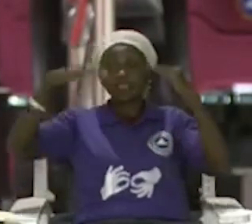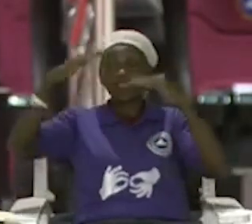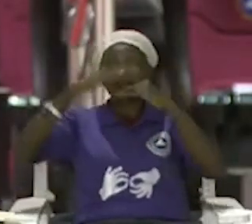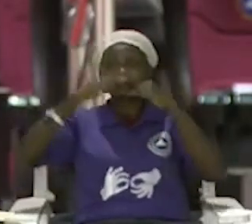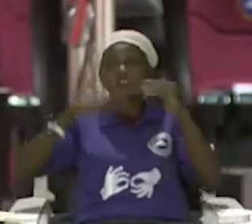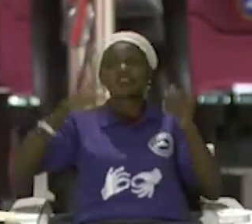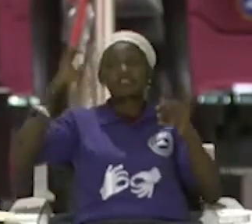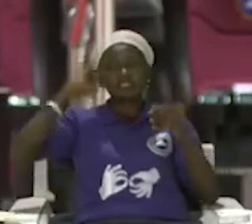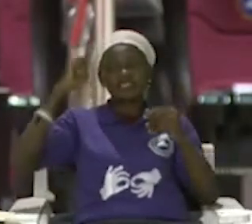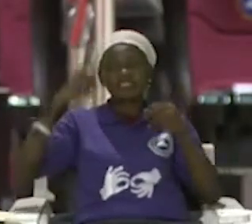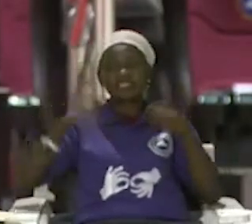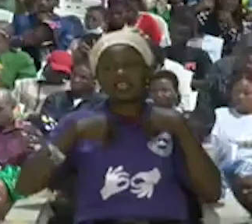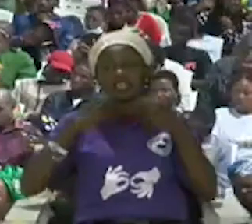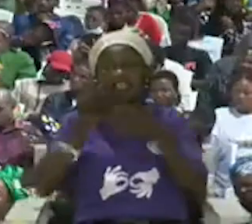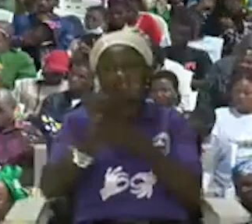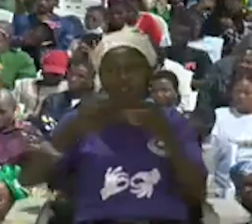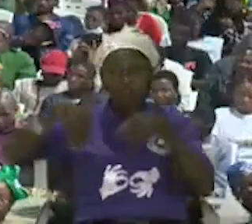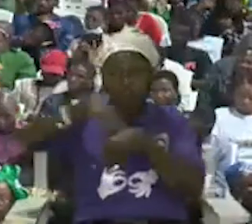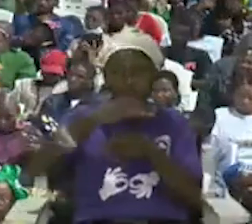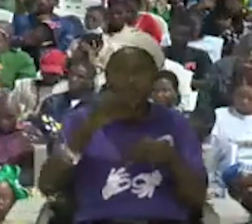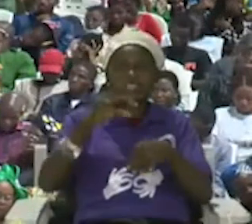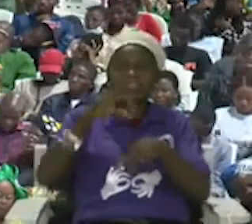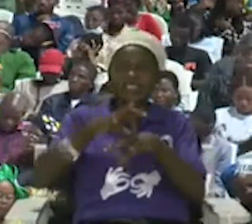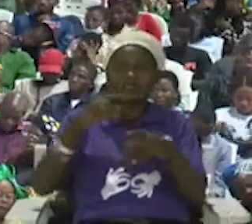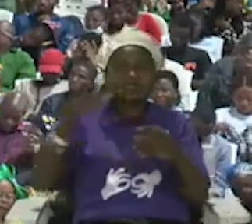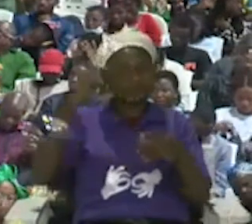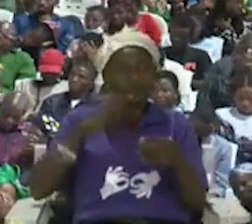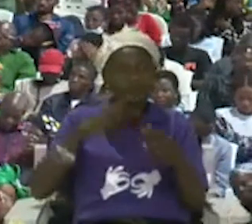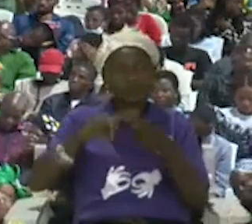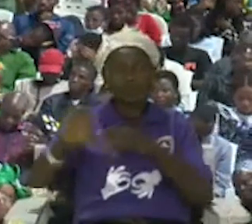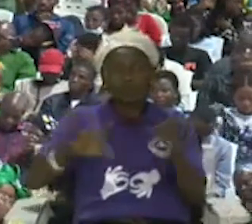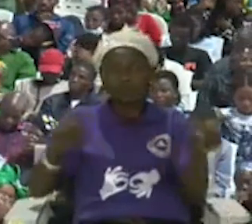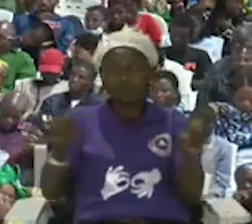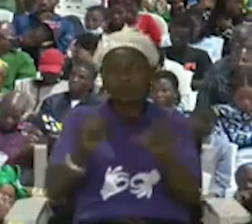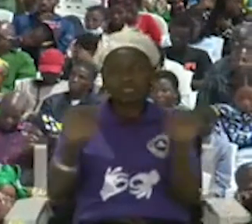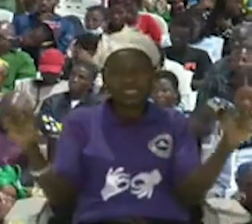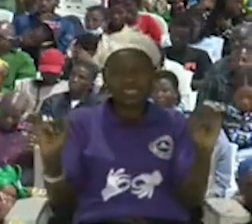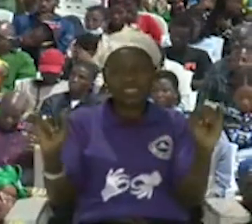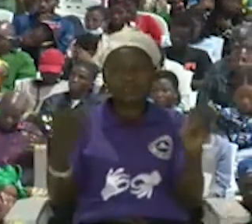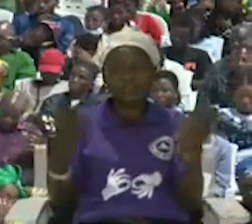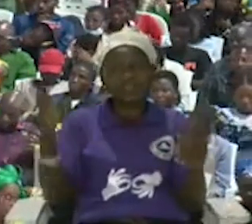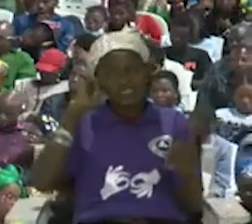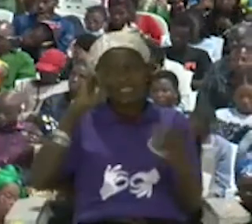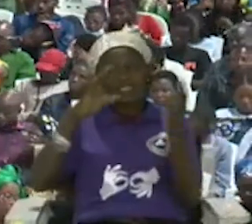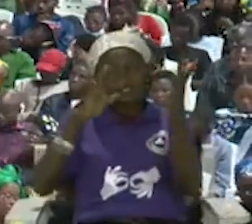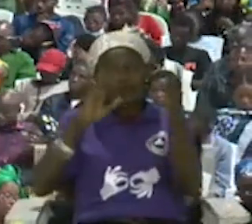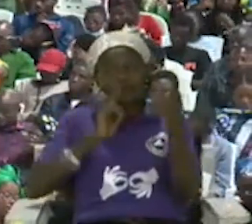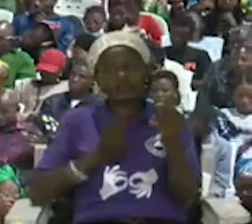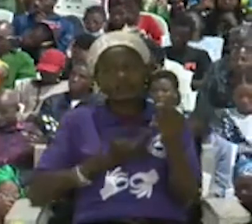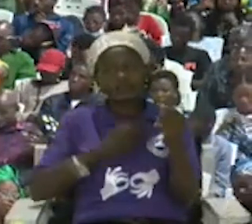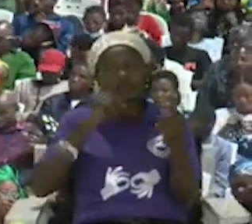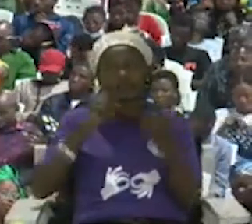has handed over the earth to us to do the same thing. He expected us to